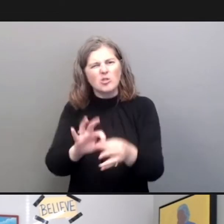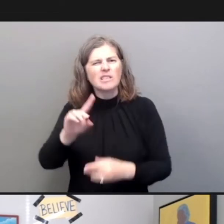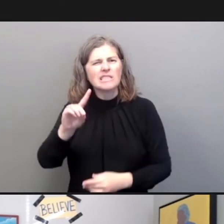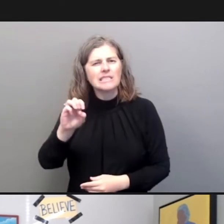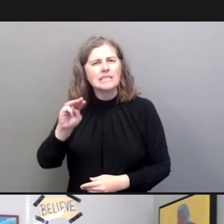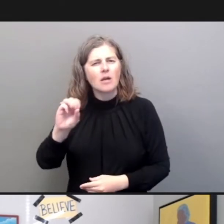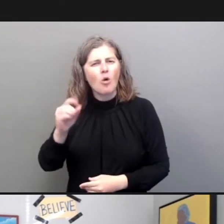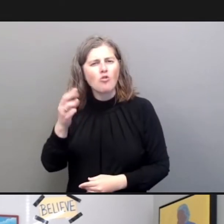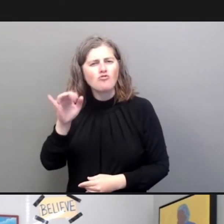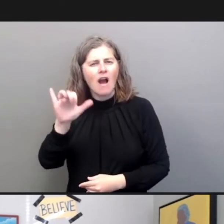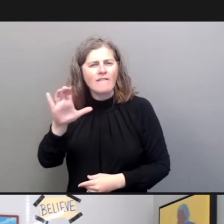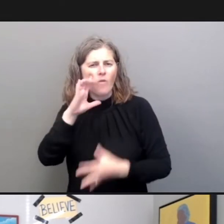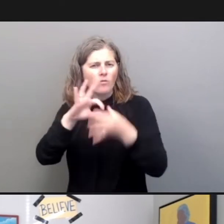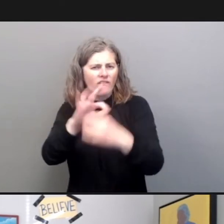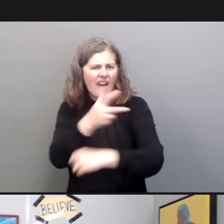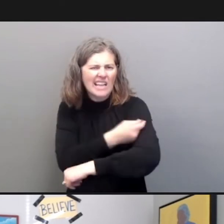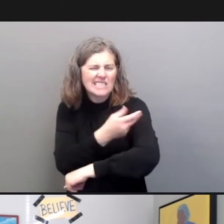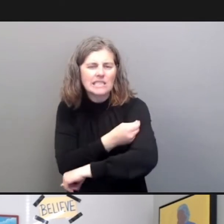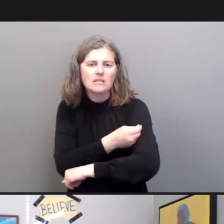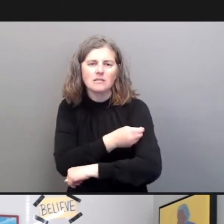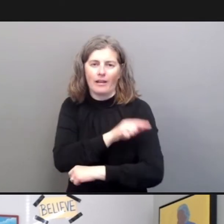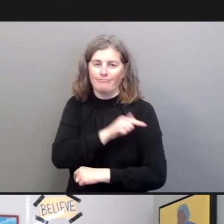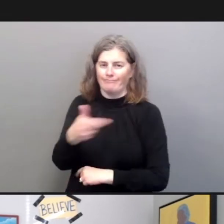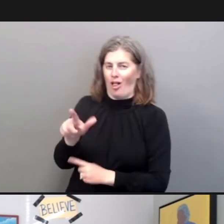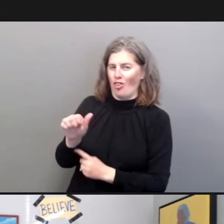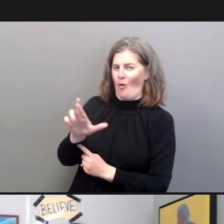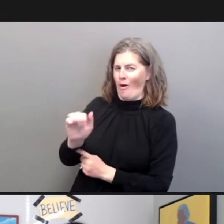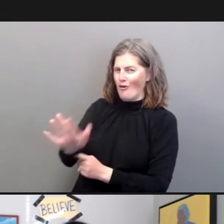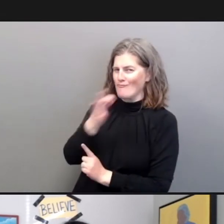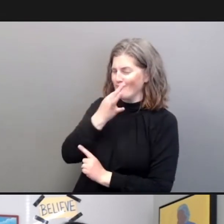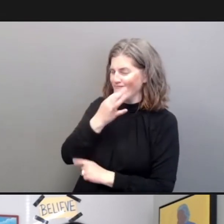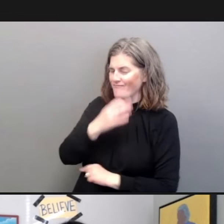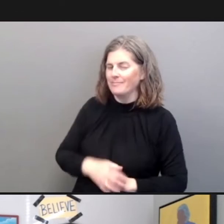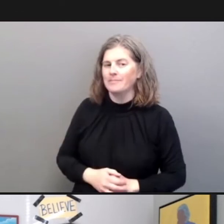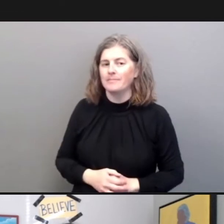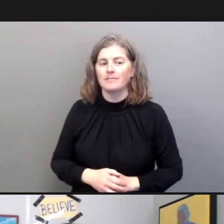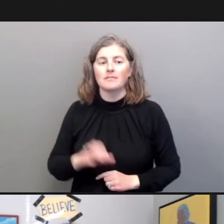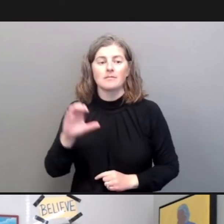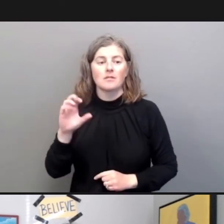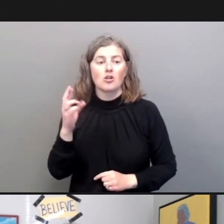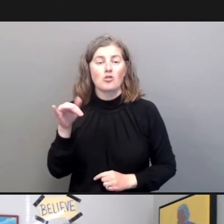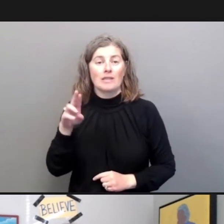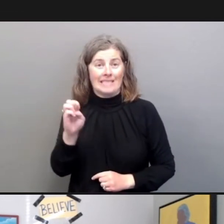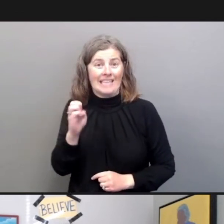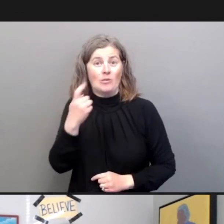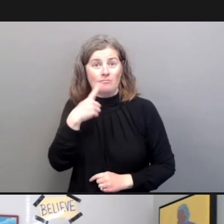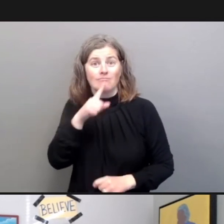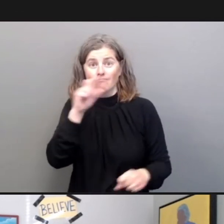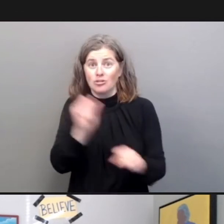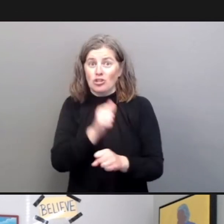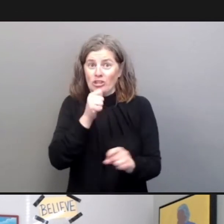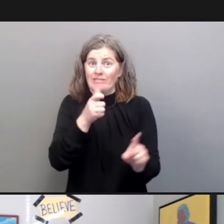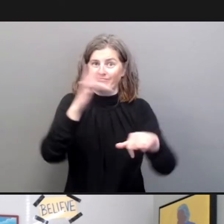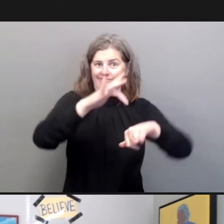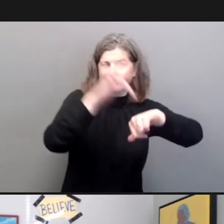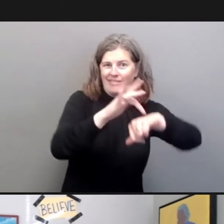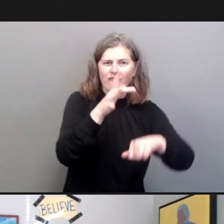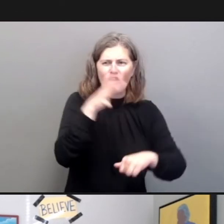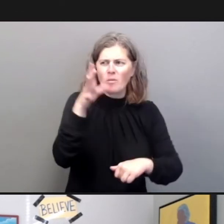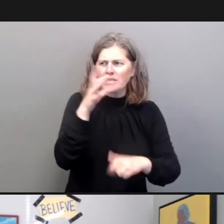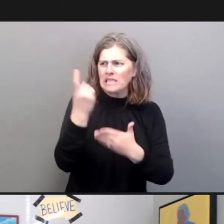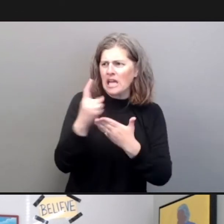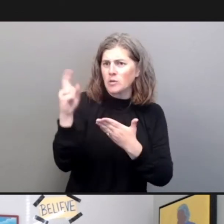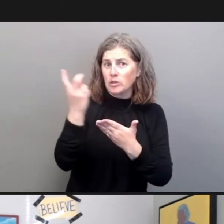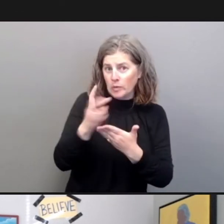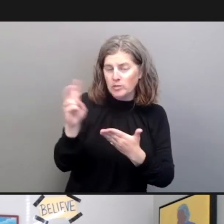of the vaccine, that's Laura's expertise. And it turns out that Christine was just in Farmington a week or two ago,